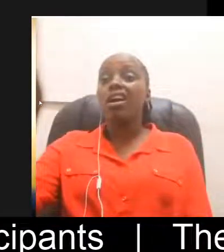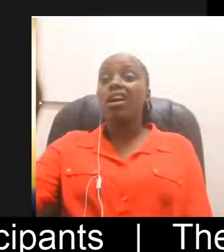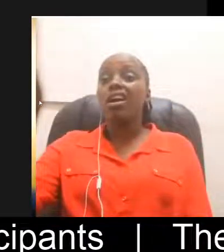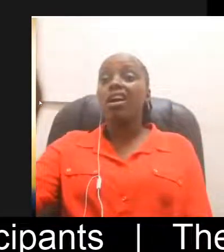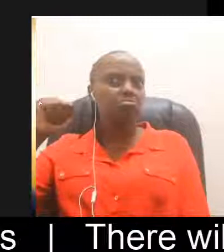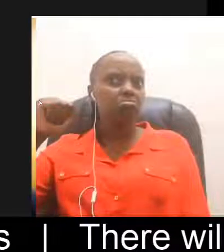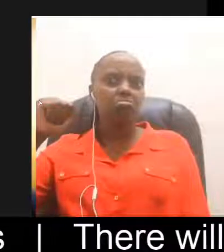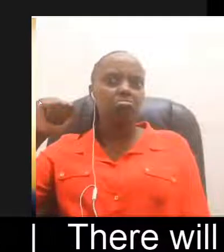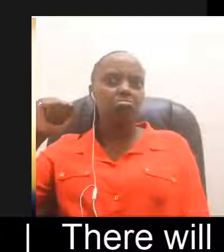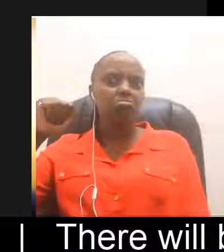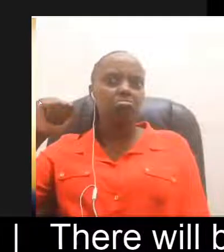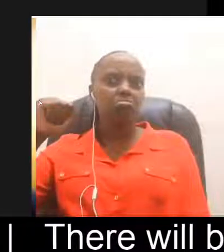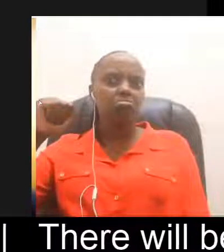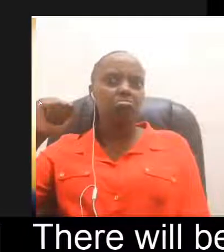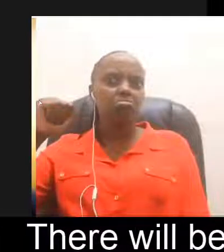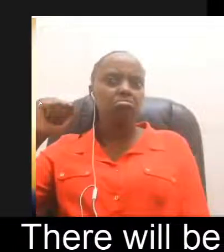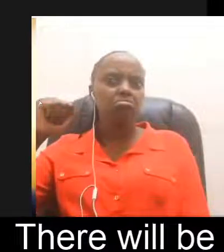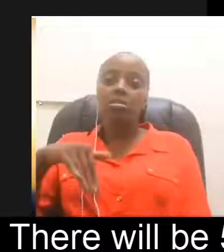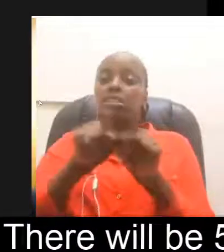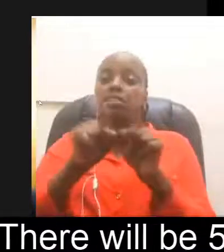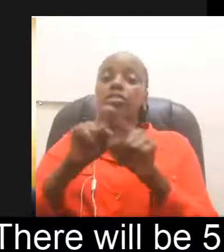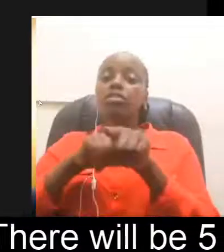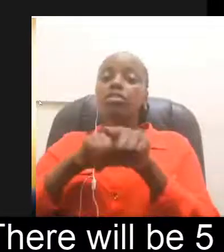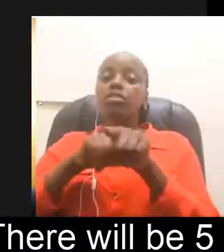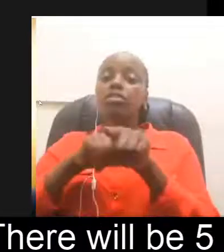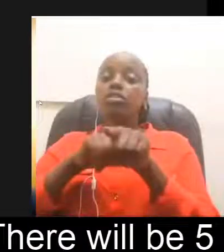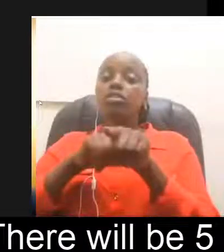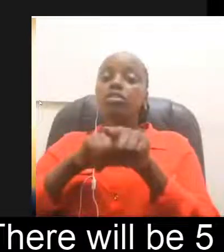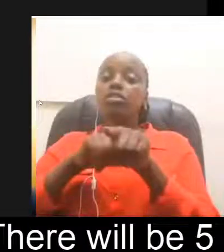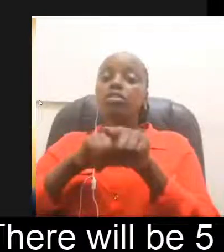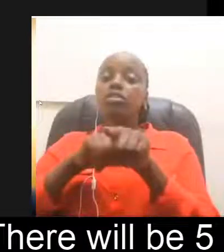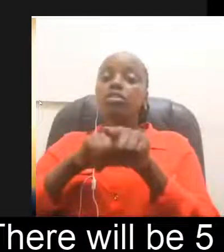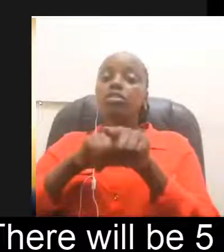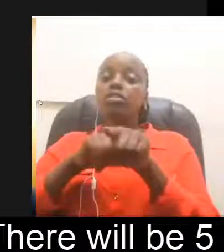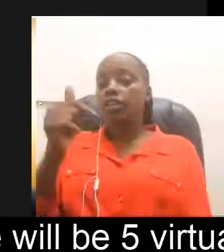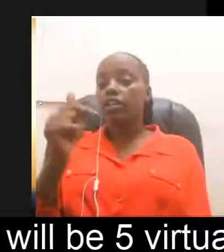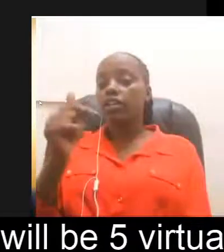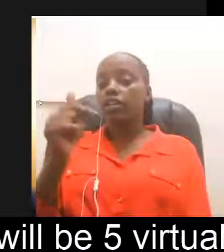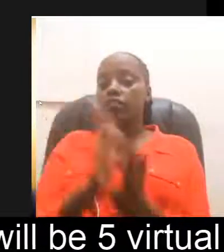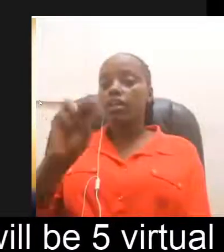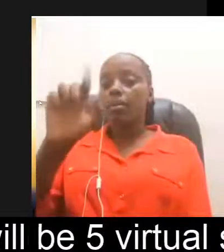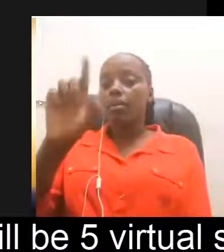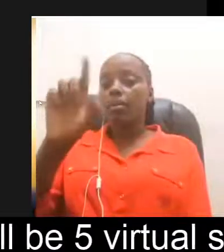Okay. As we sort out Lynette's and Maximilian's